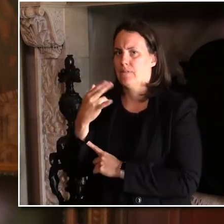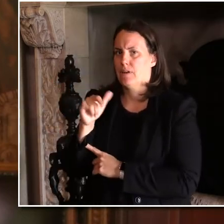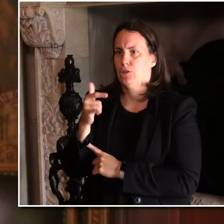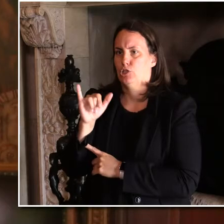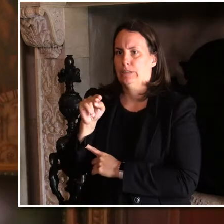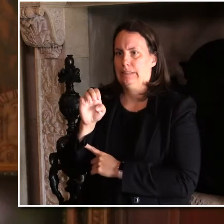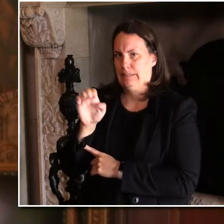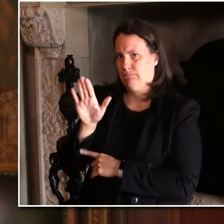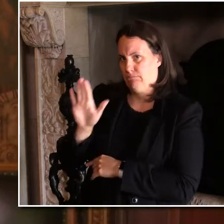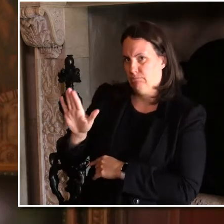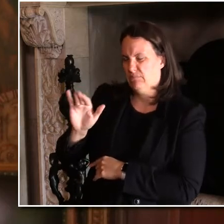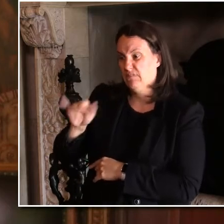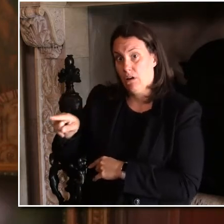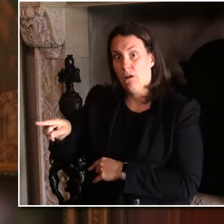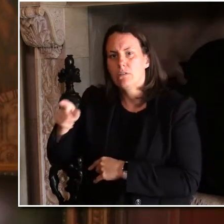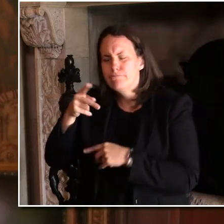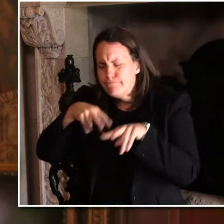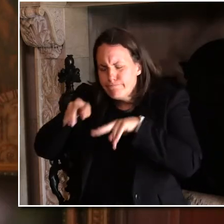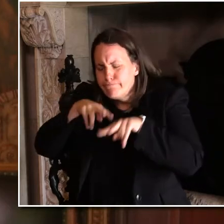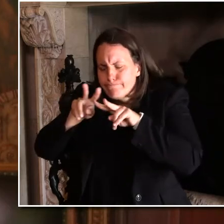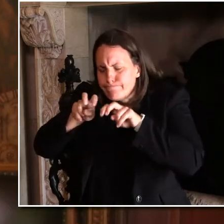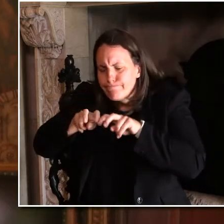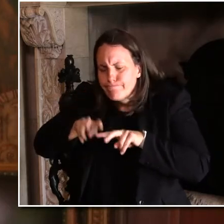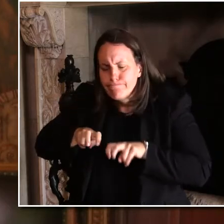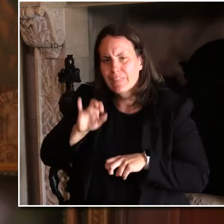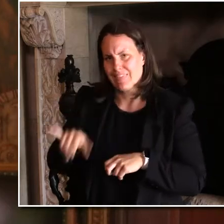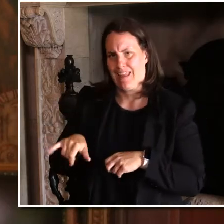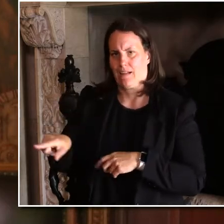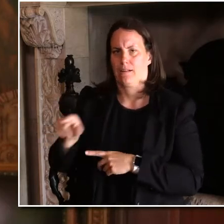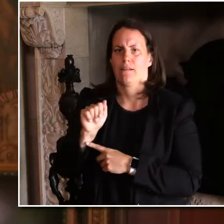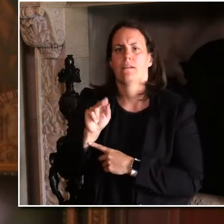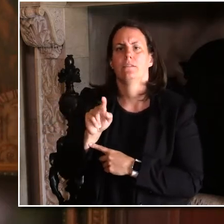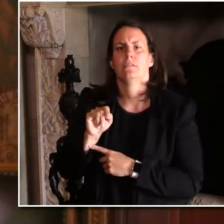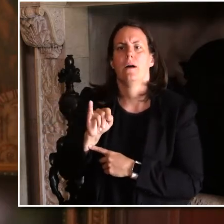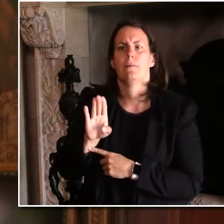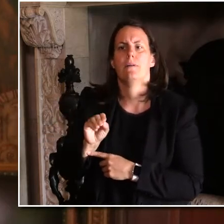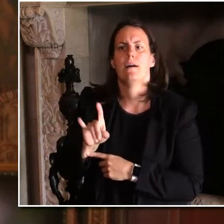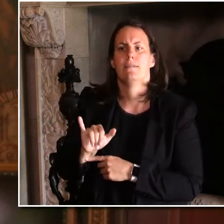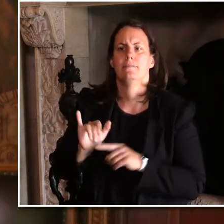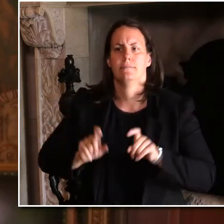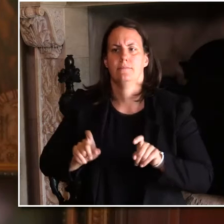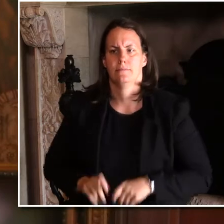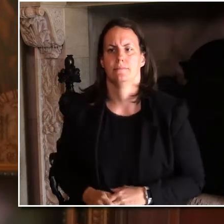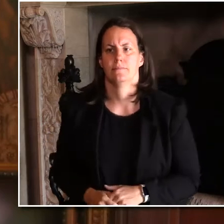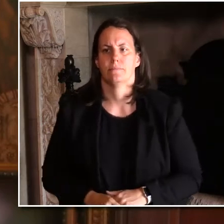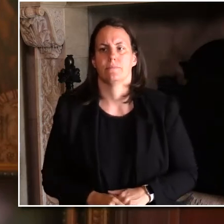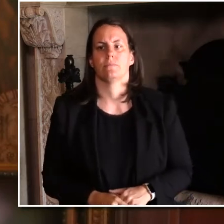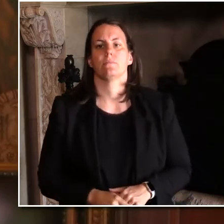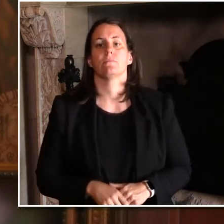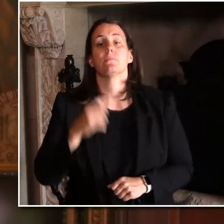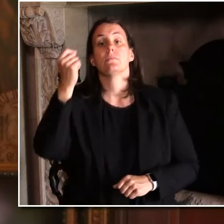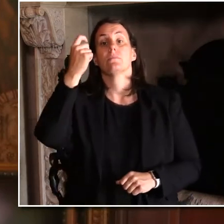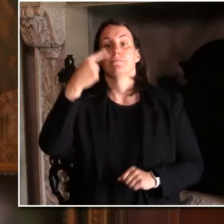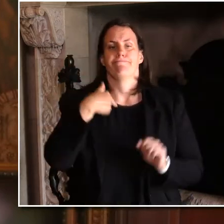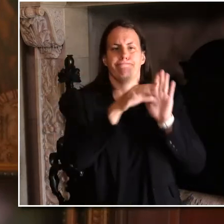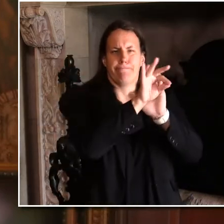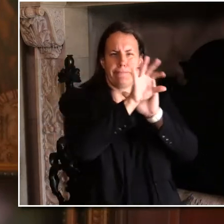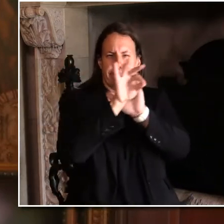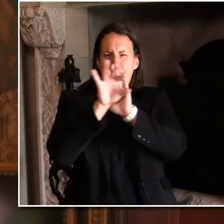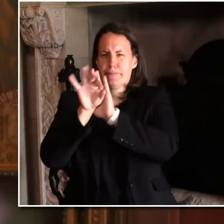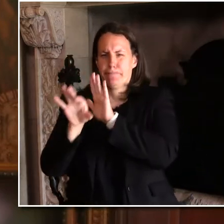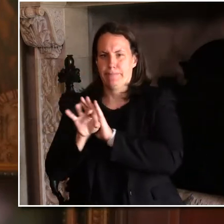in 10 counties around Wisconsin using the infrastructure that the SHOW study has established through